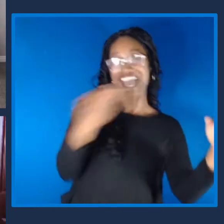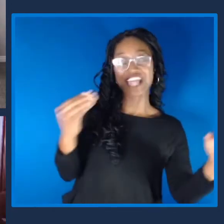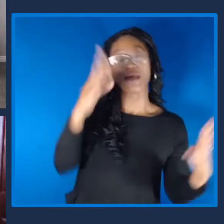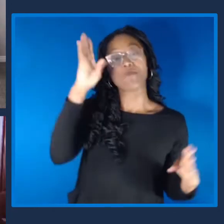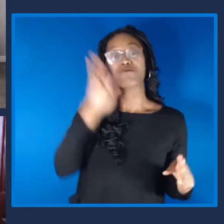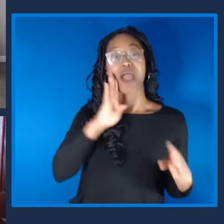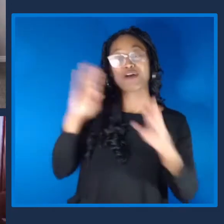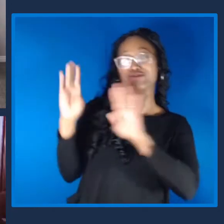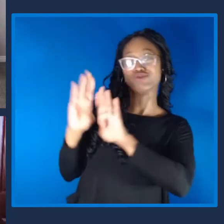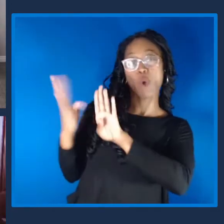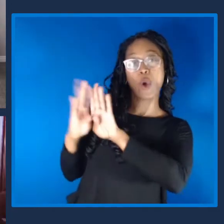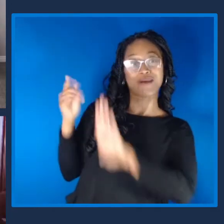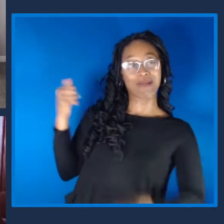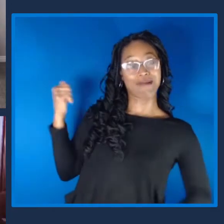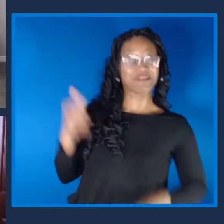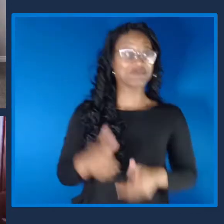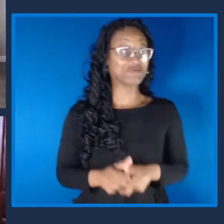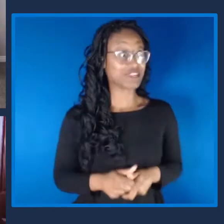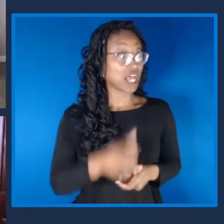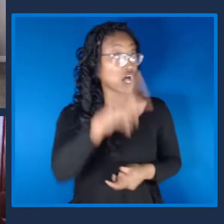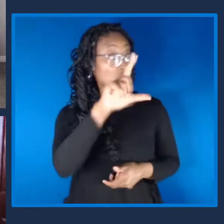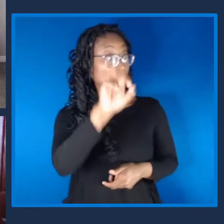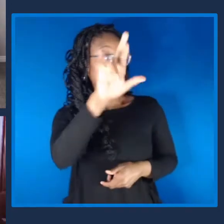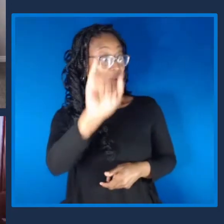ahead and introduce yourselves?